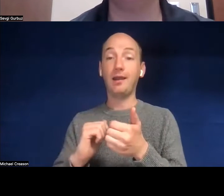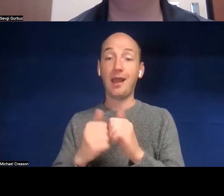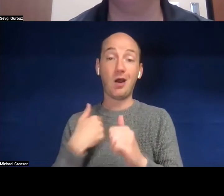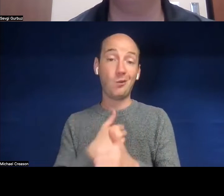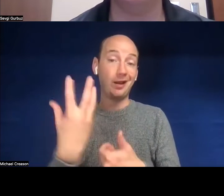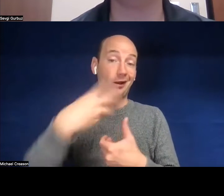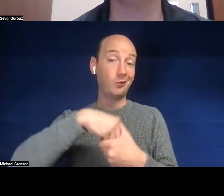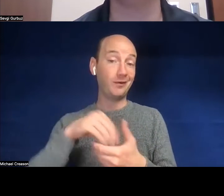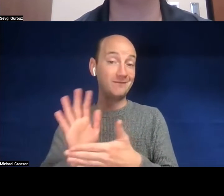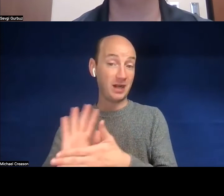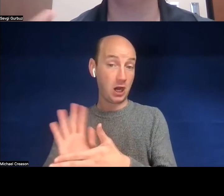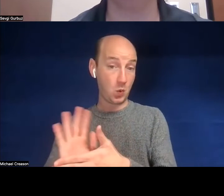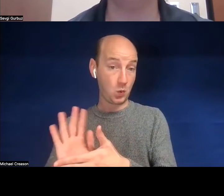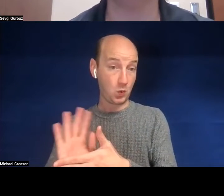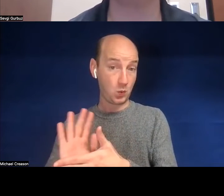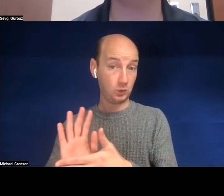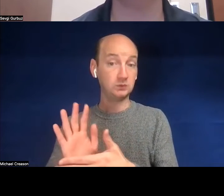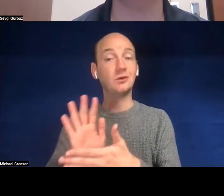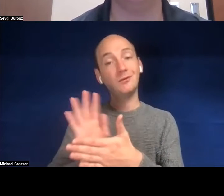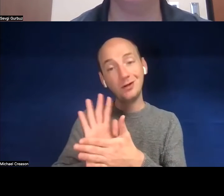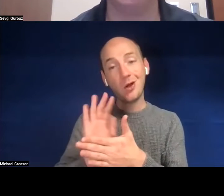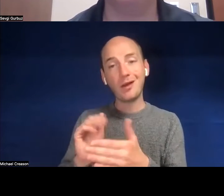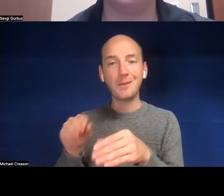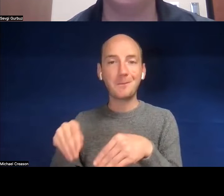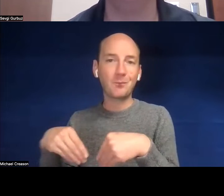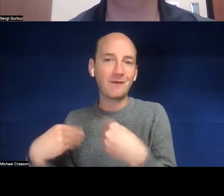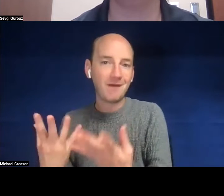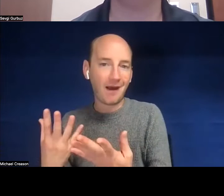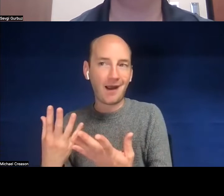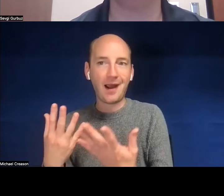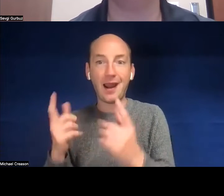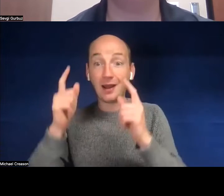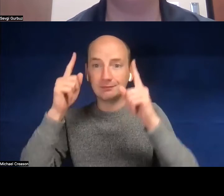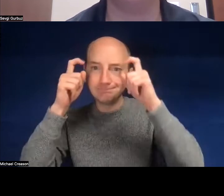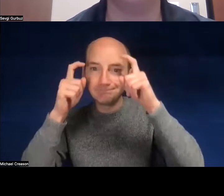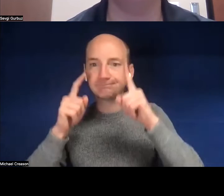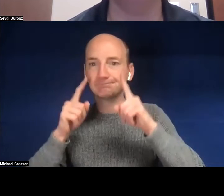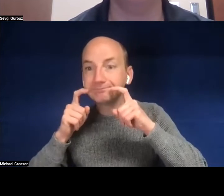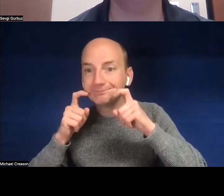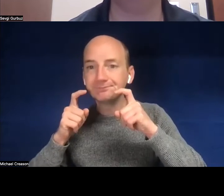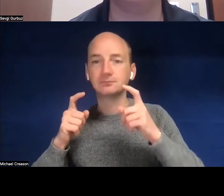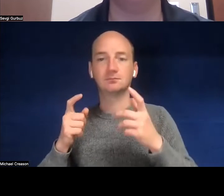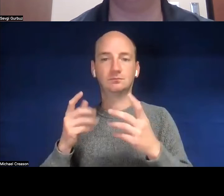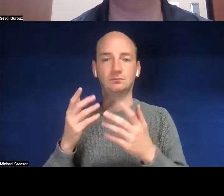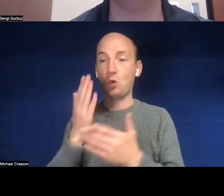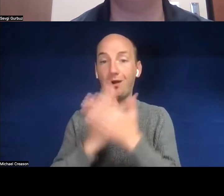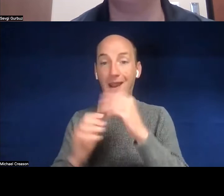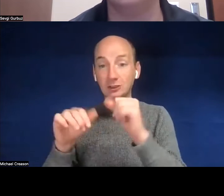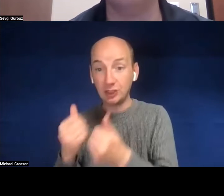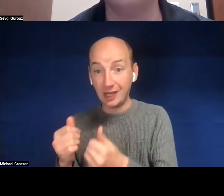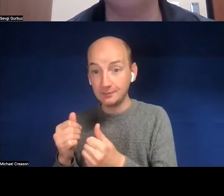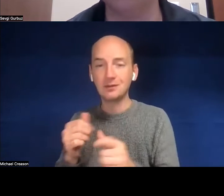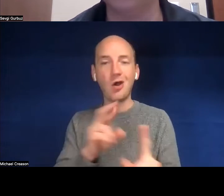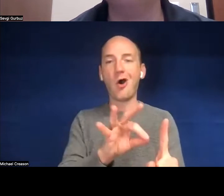be providing the information on the facial expressions and hand shapes that RF sensors are limited by and